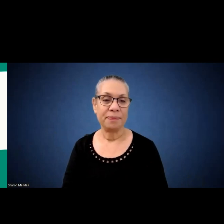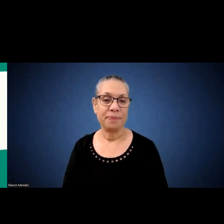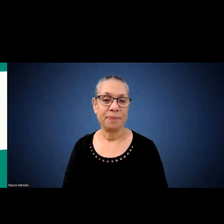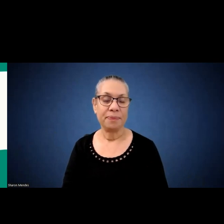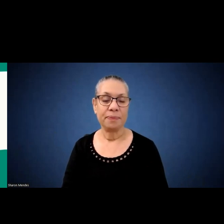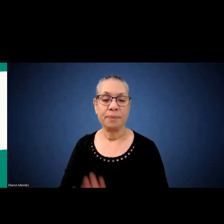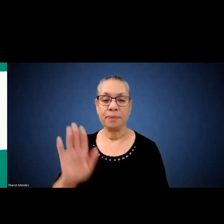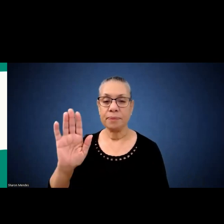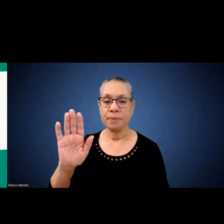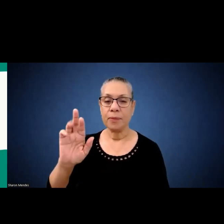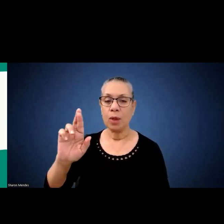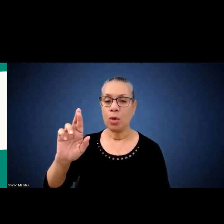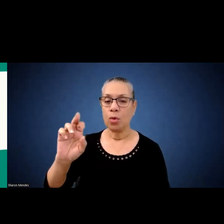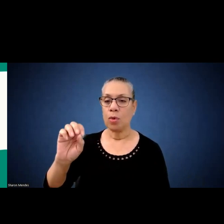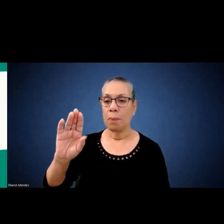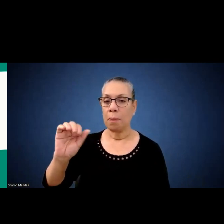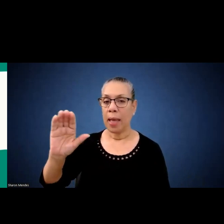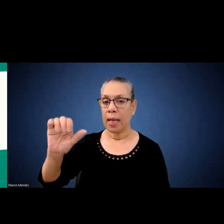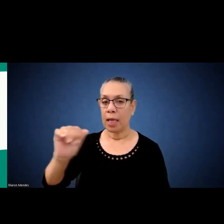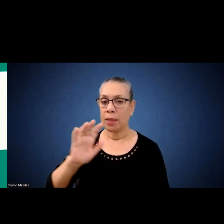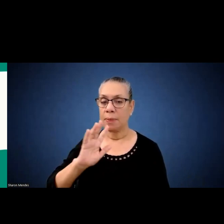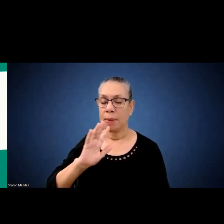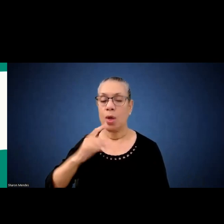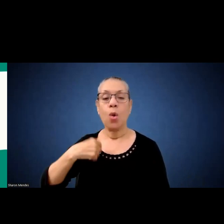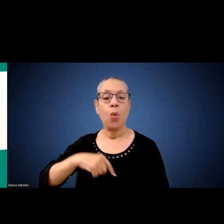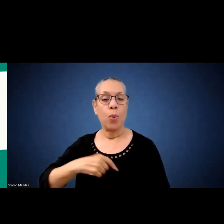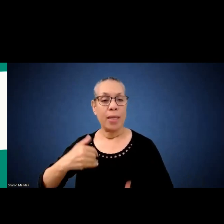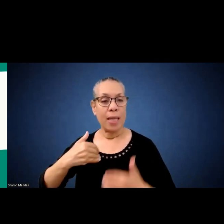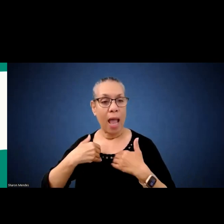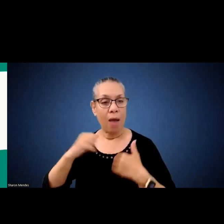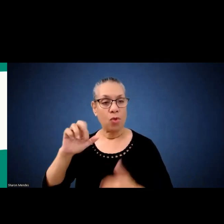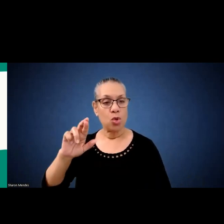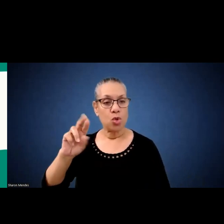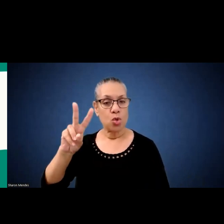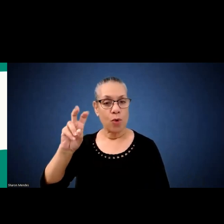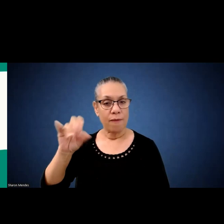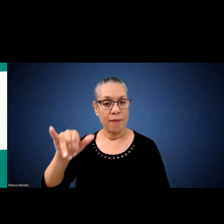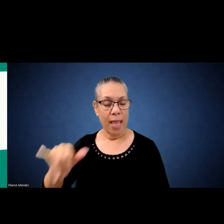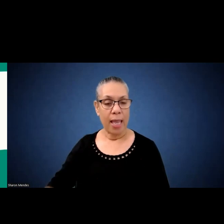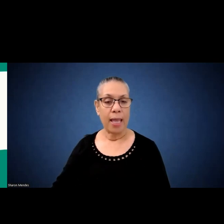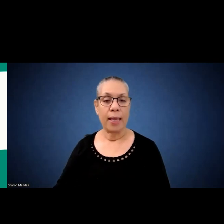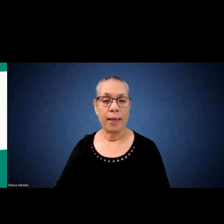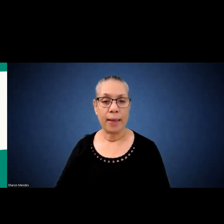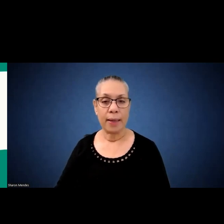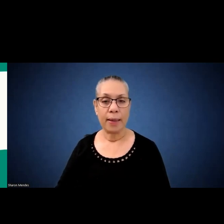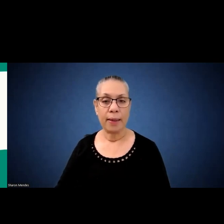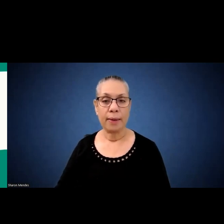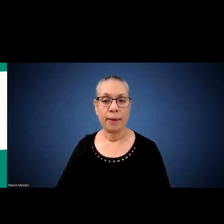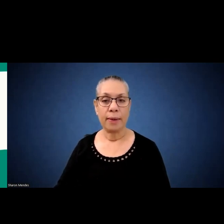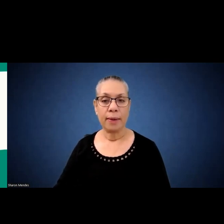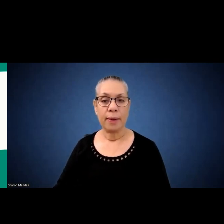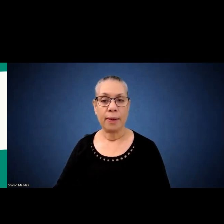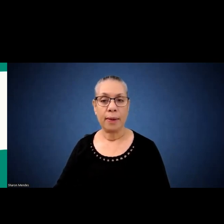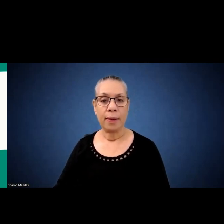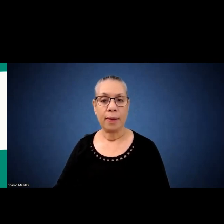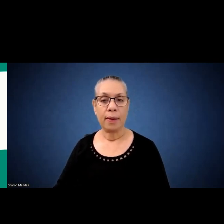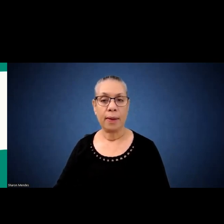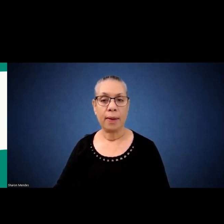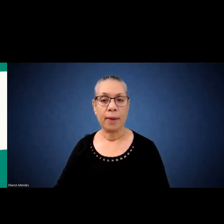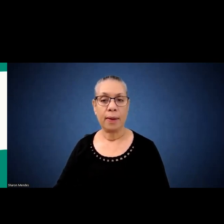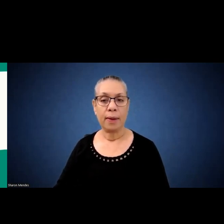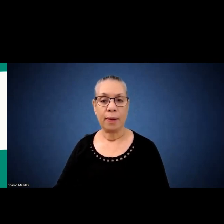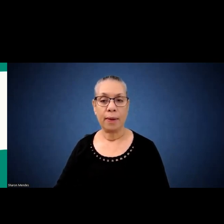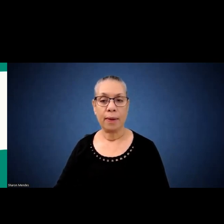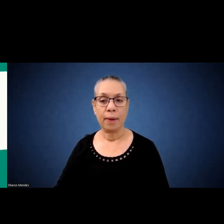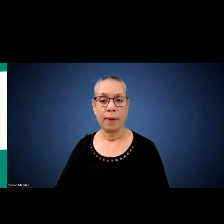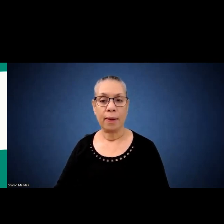we have a survey. We still have a few minutes, but we sure would love it if you would fill out